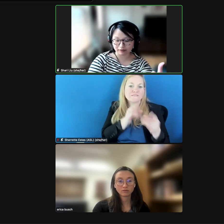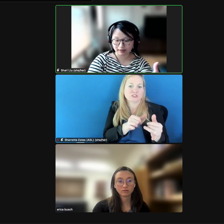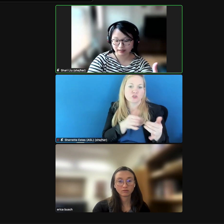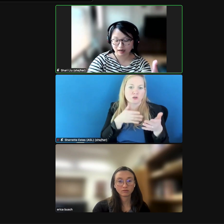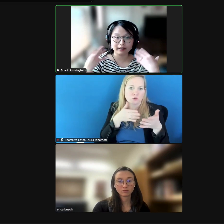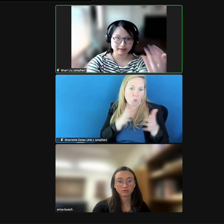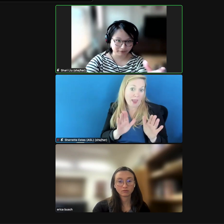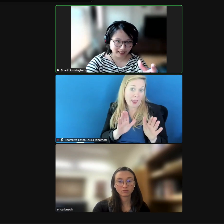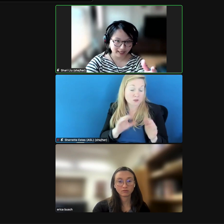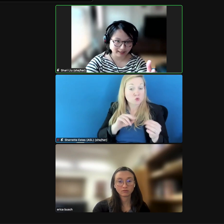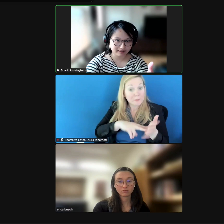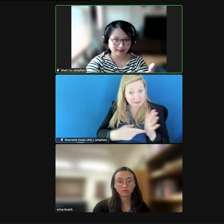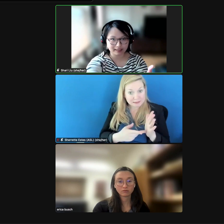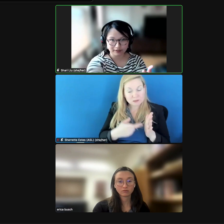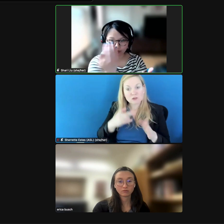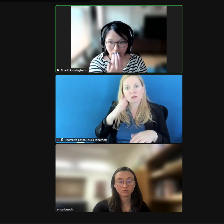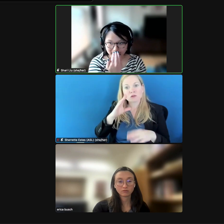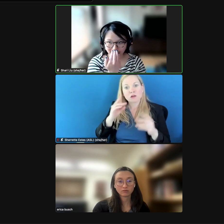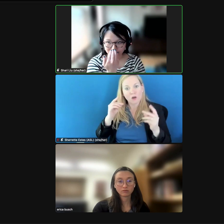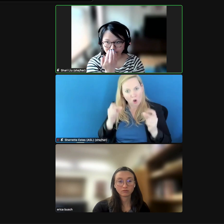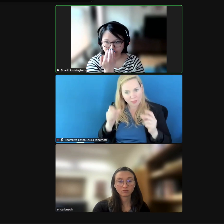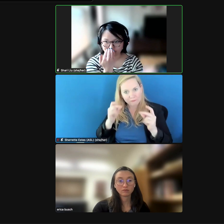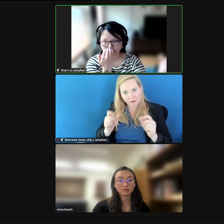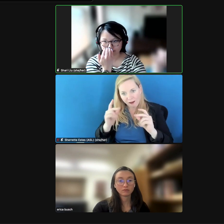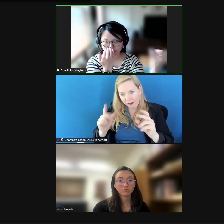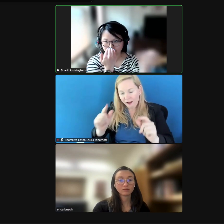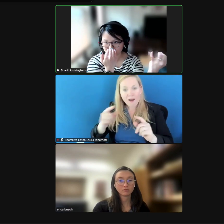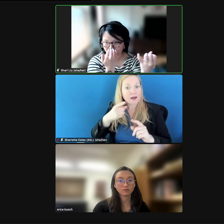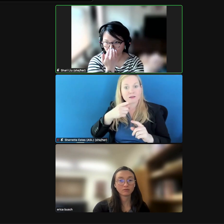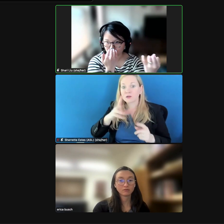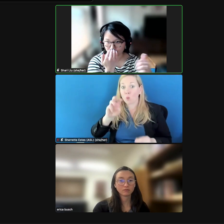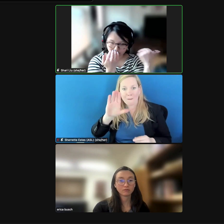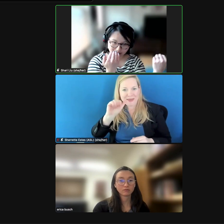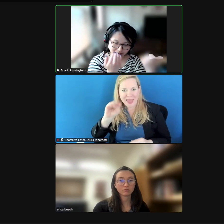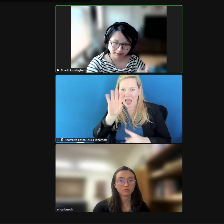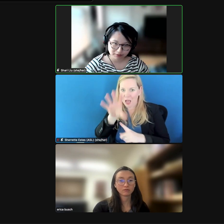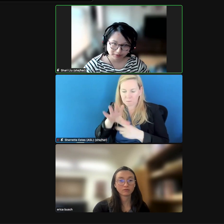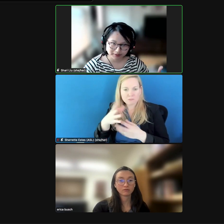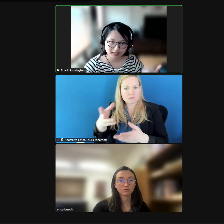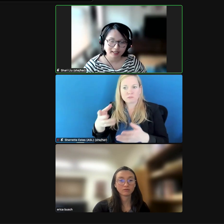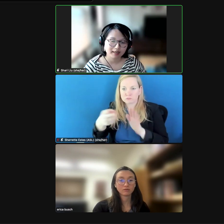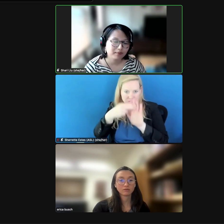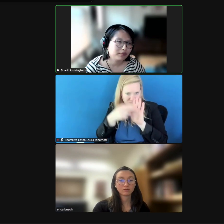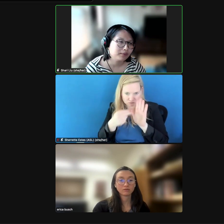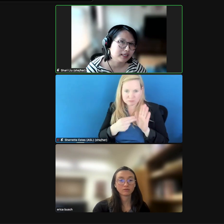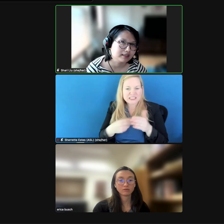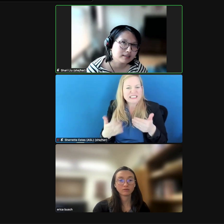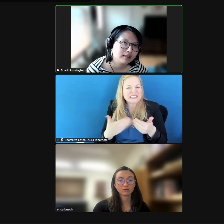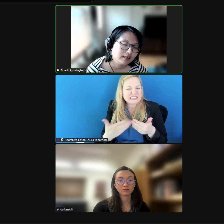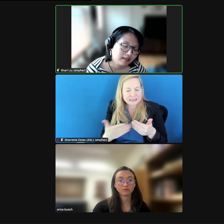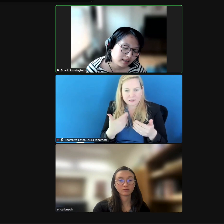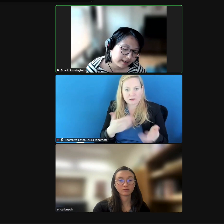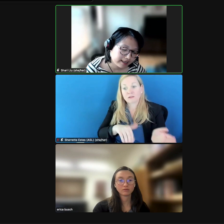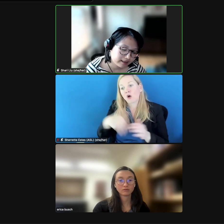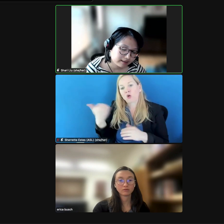kind of on the fly, given a webcam feed, classification in a way that other tools